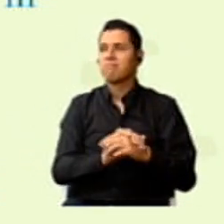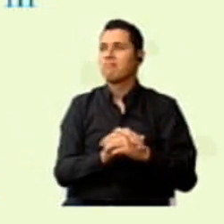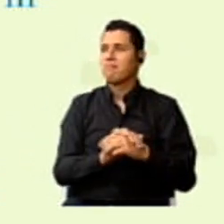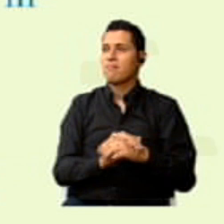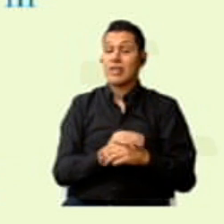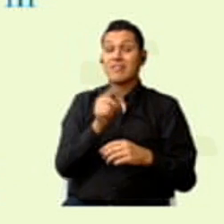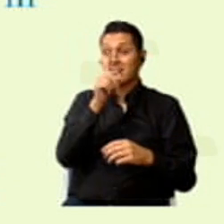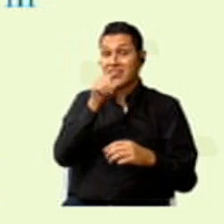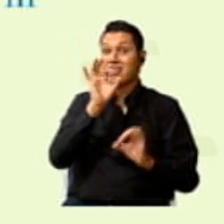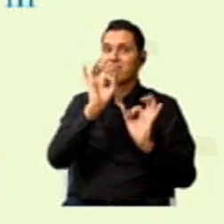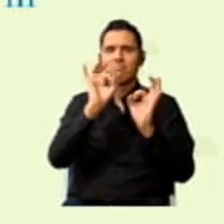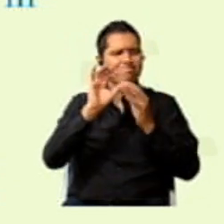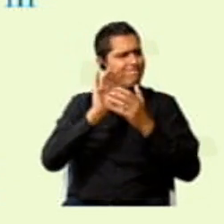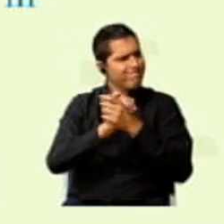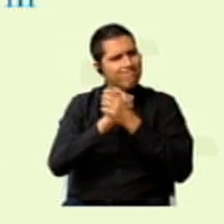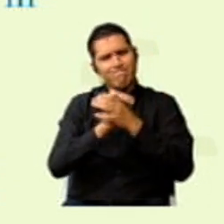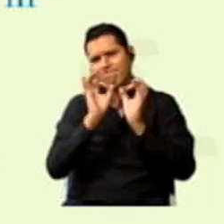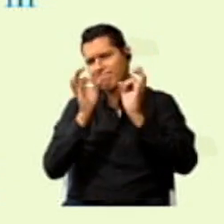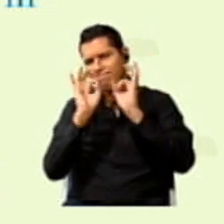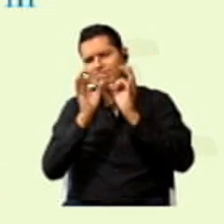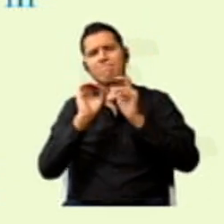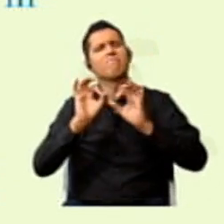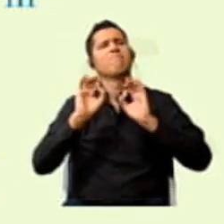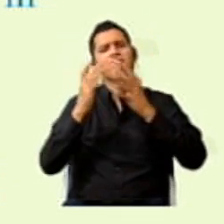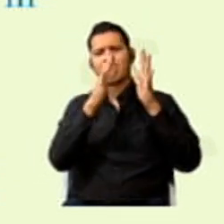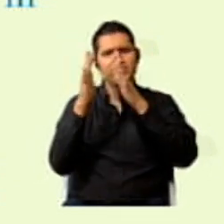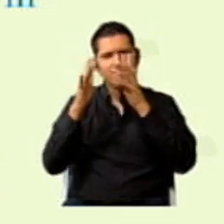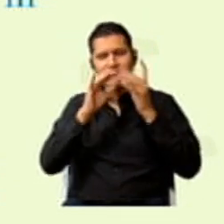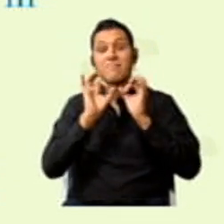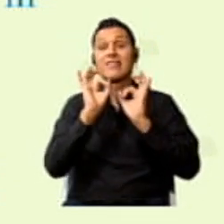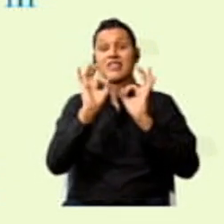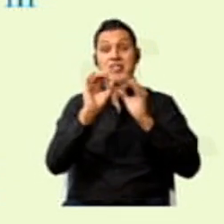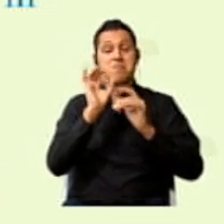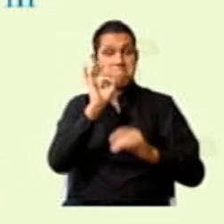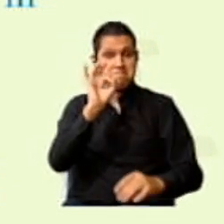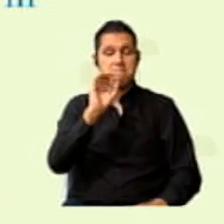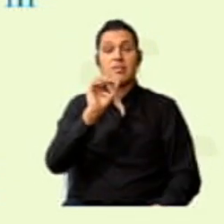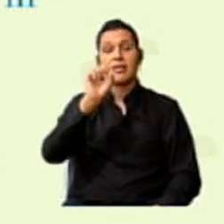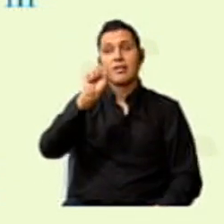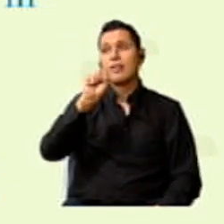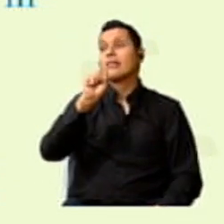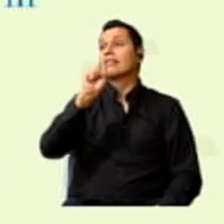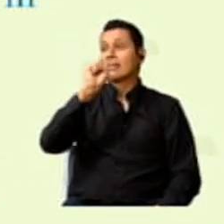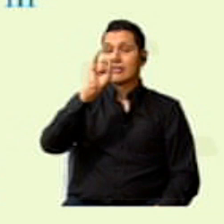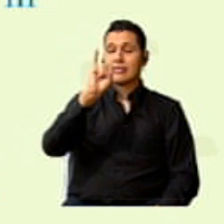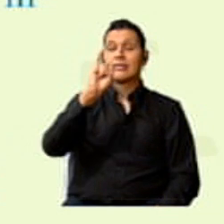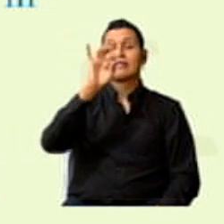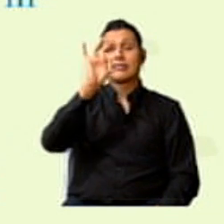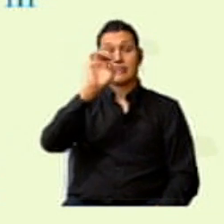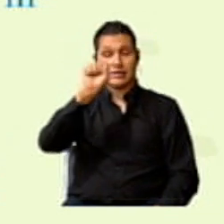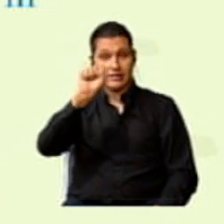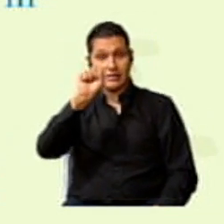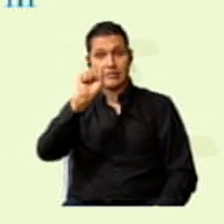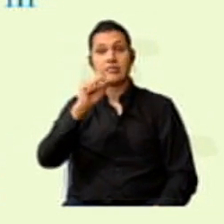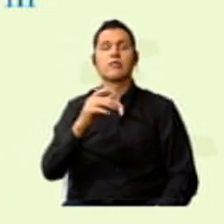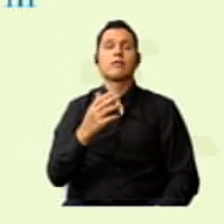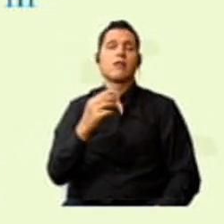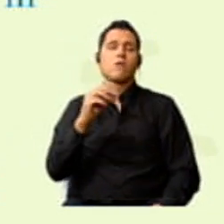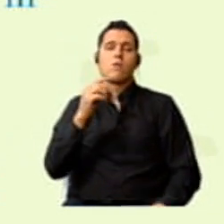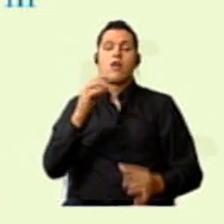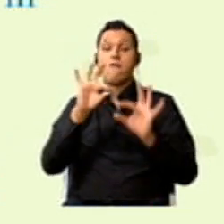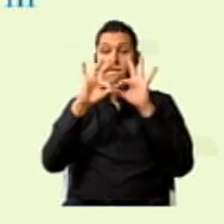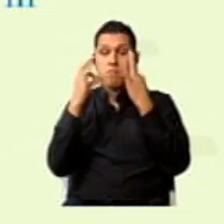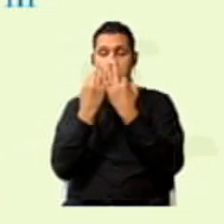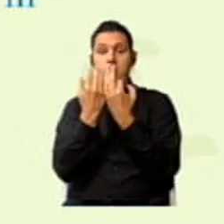did... Excellent. Very good. Yeah, sits with the word family